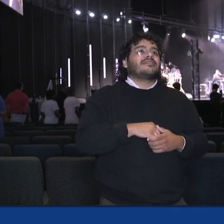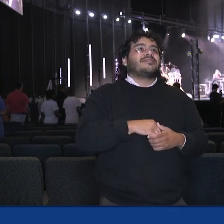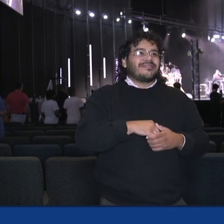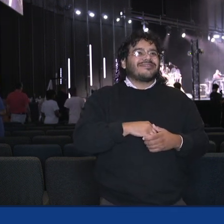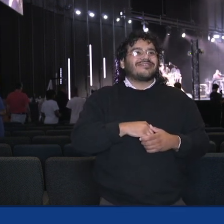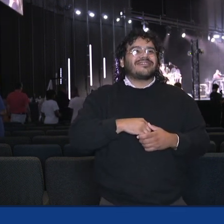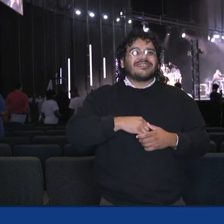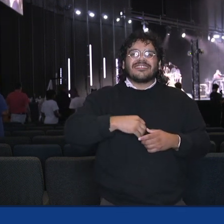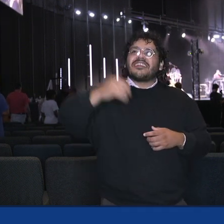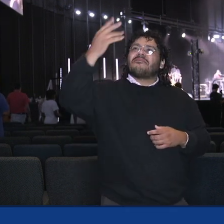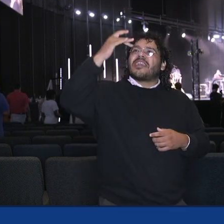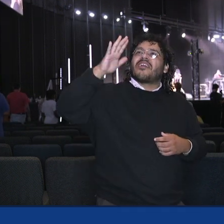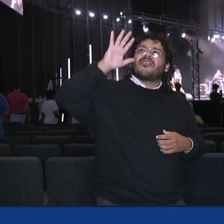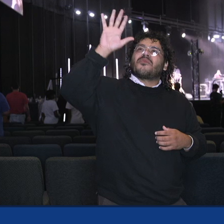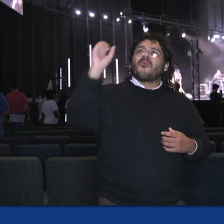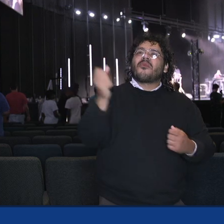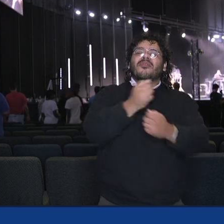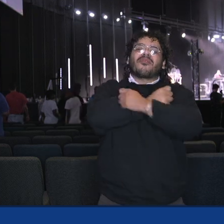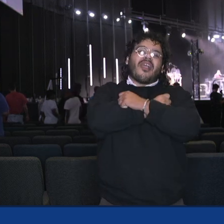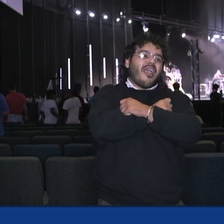again. Because of your